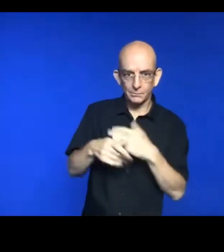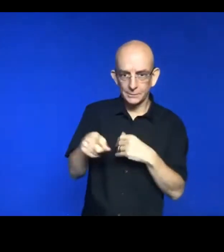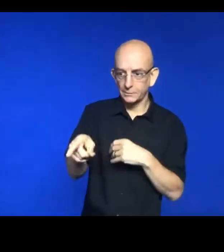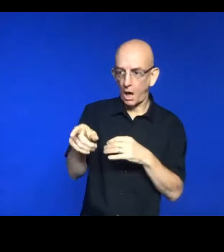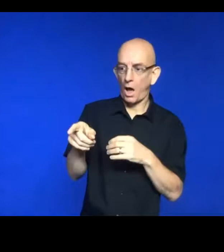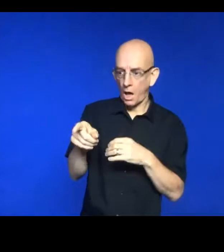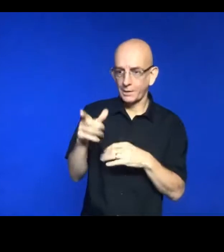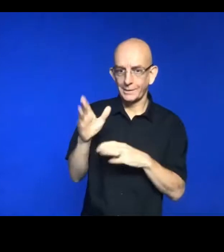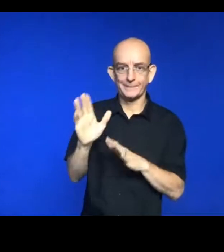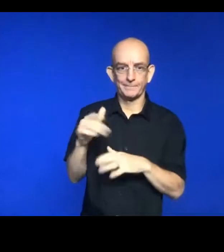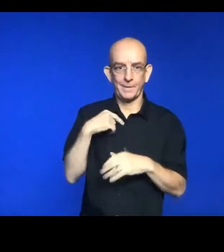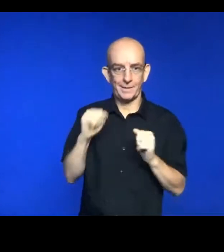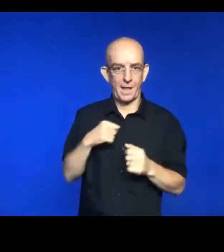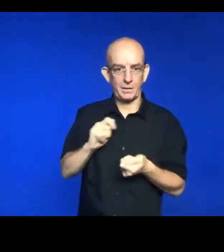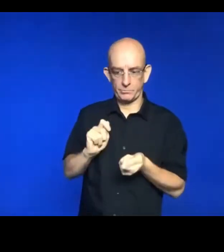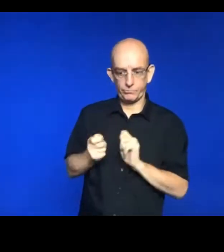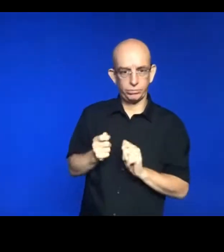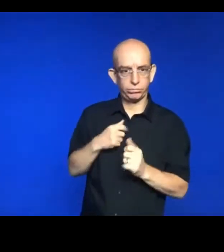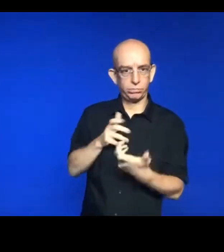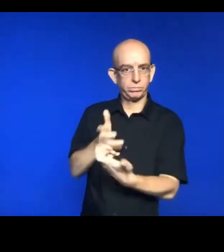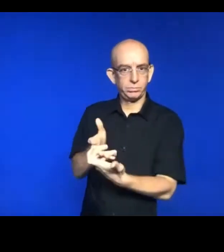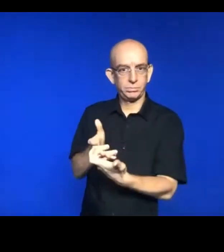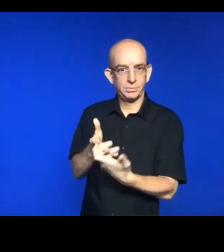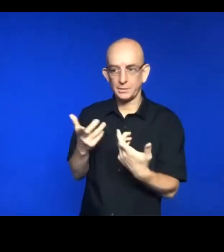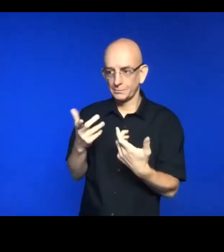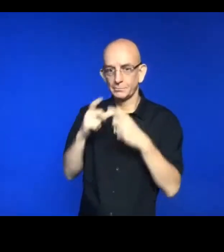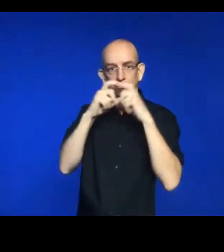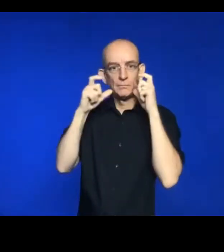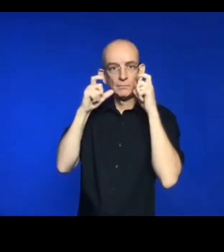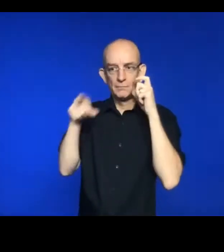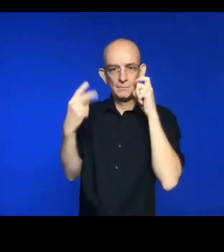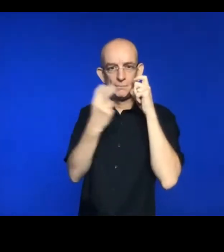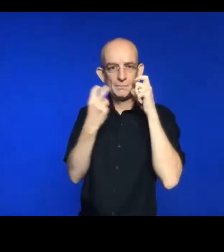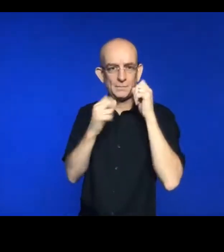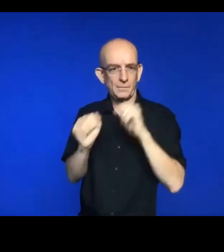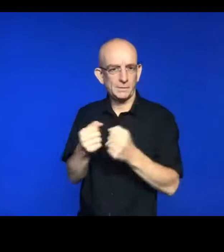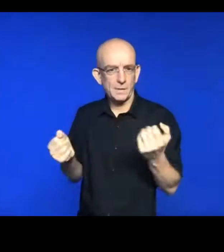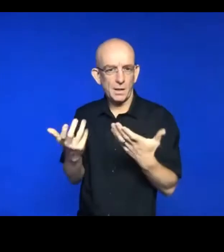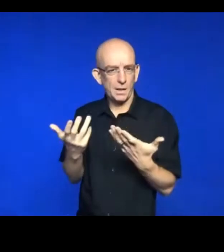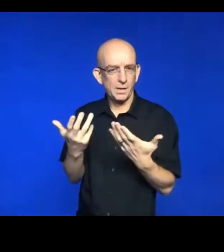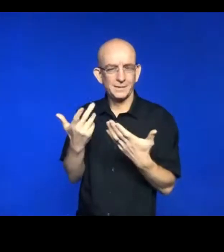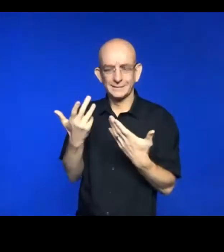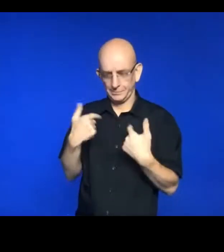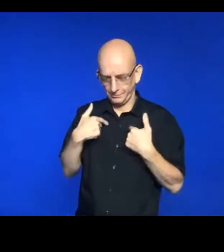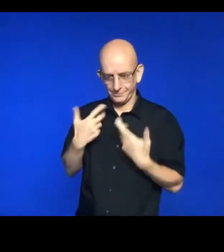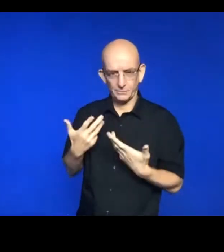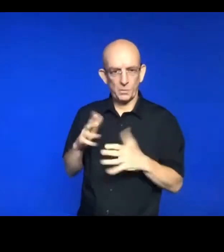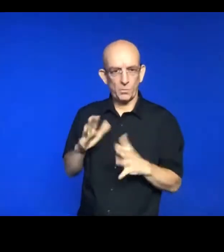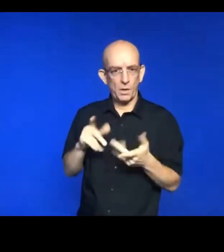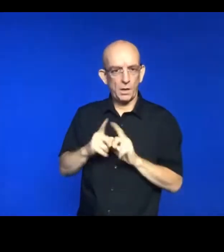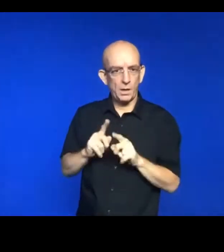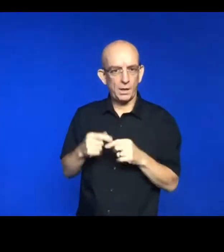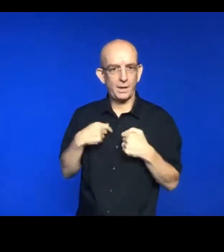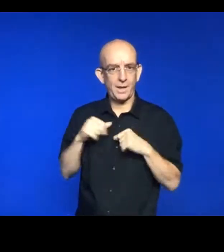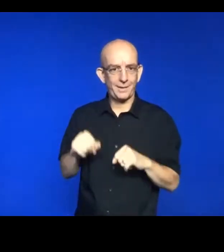behave and to adopt a treatment that address the human rights requirements